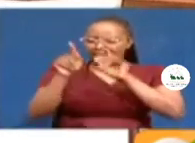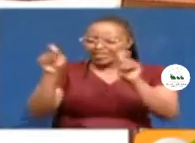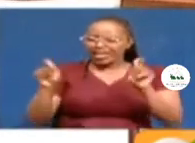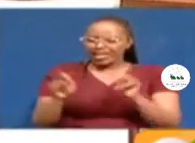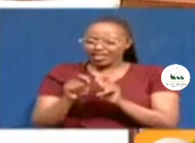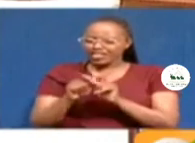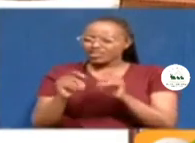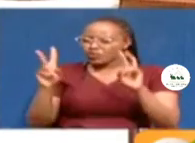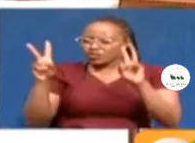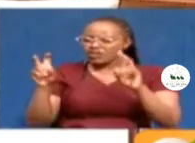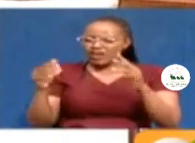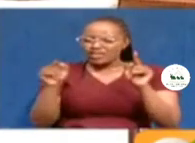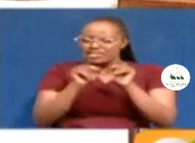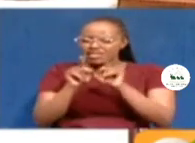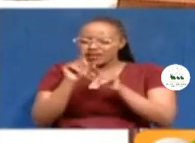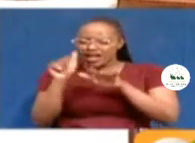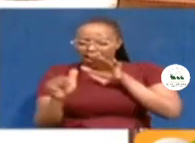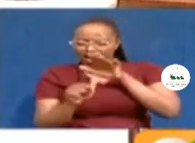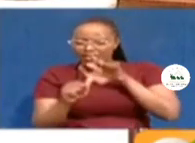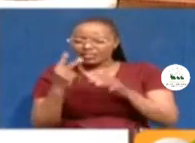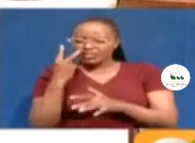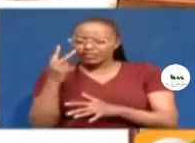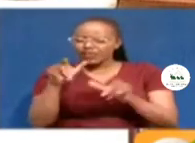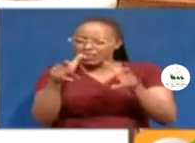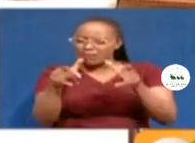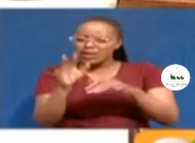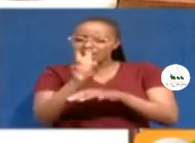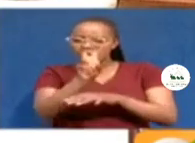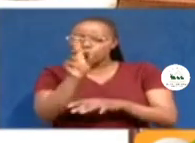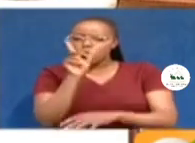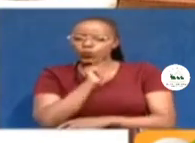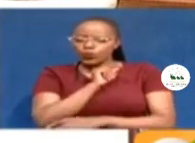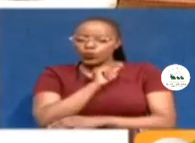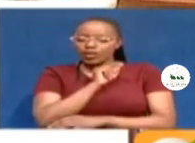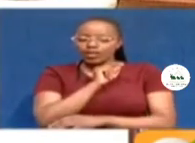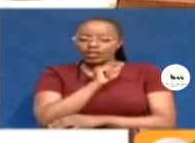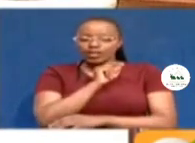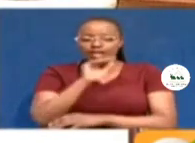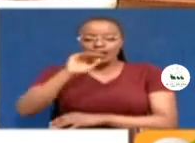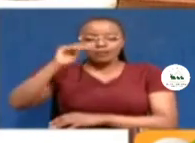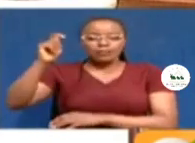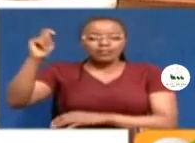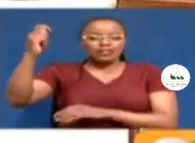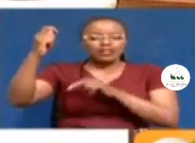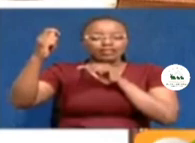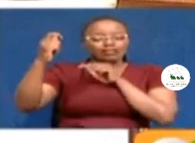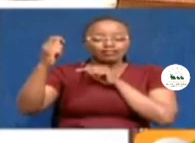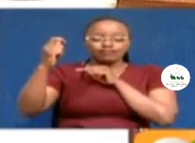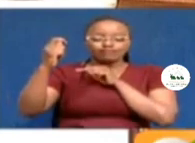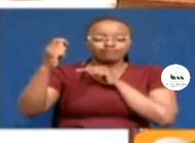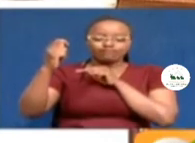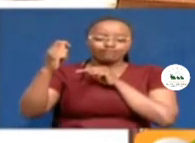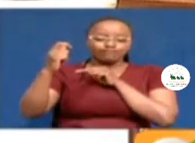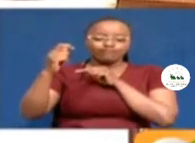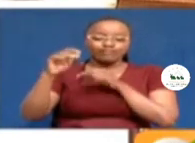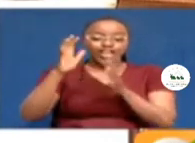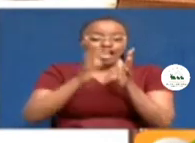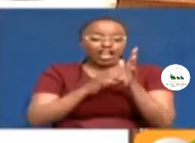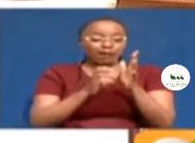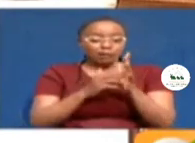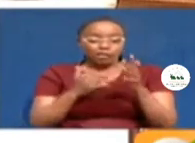banners, under the glare of the media, Mount Kenya,